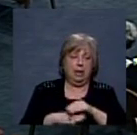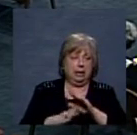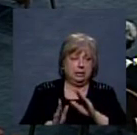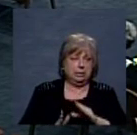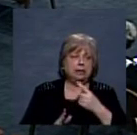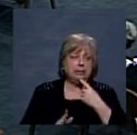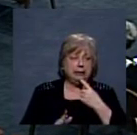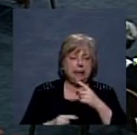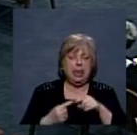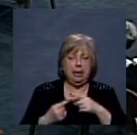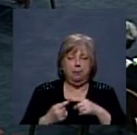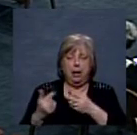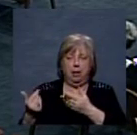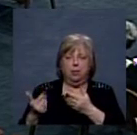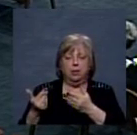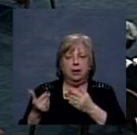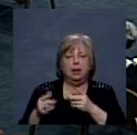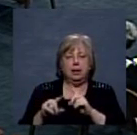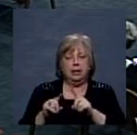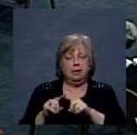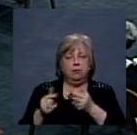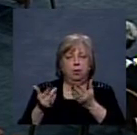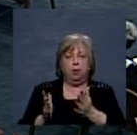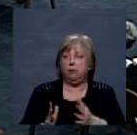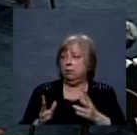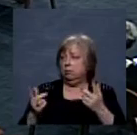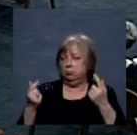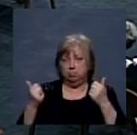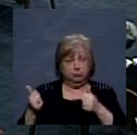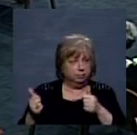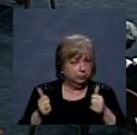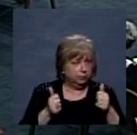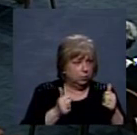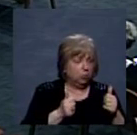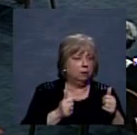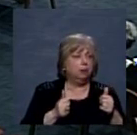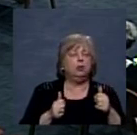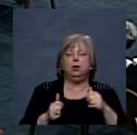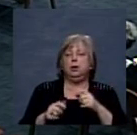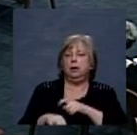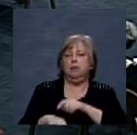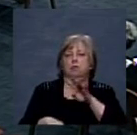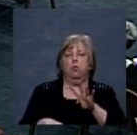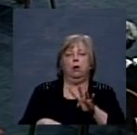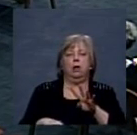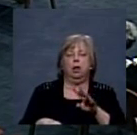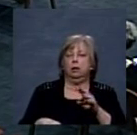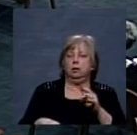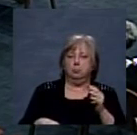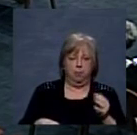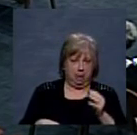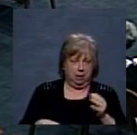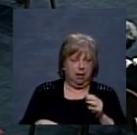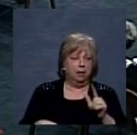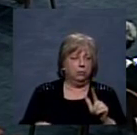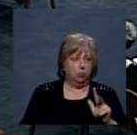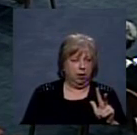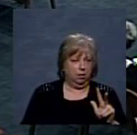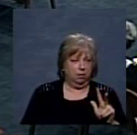proposed. Does that work for everybody? Okay, good. So, 4:00. Yes, 4:00. That's a Monday,